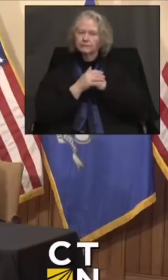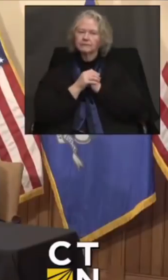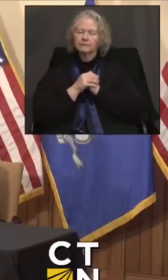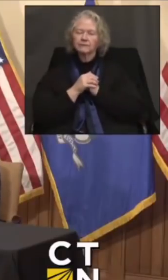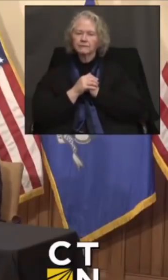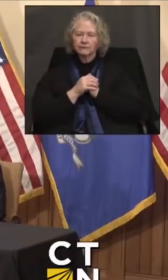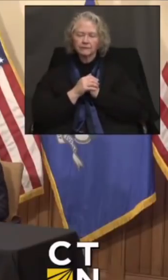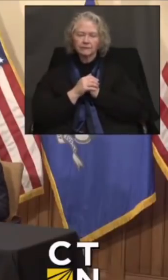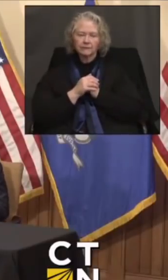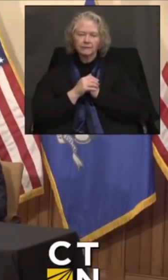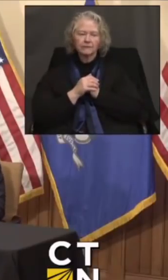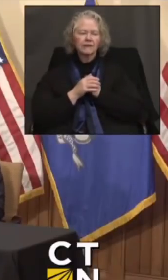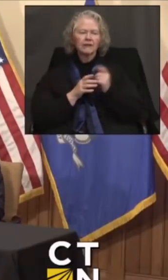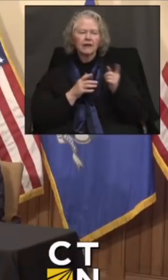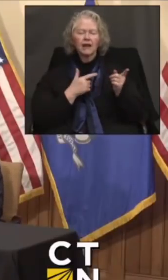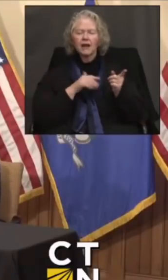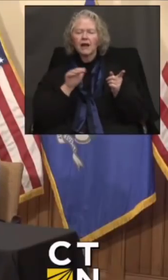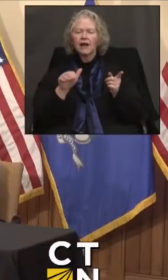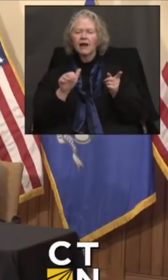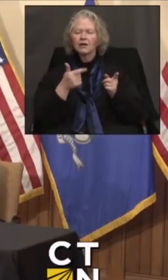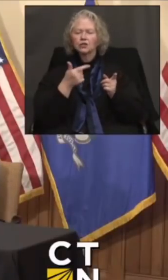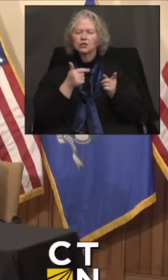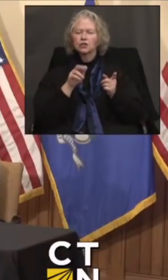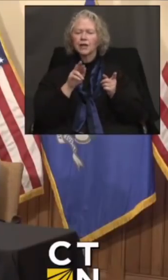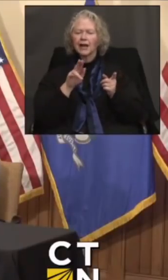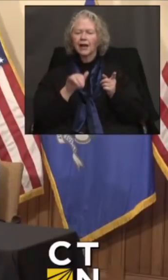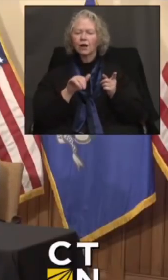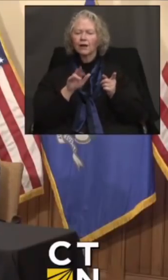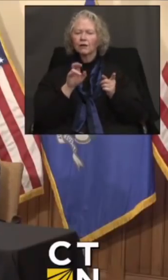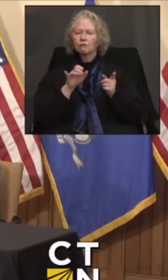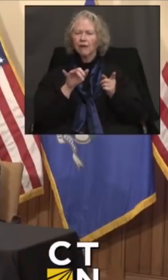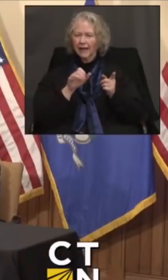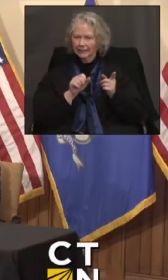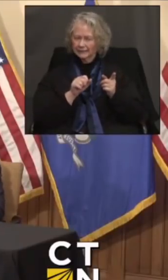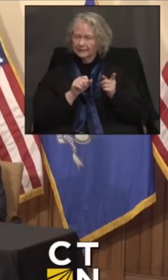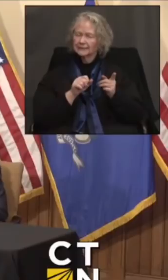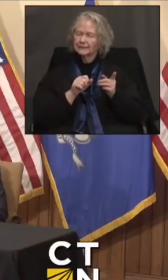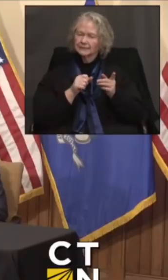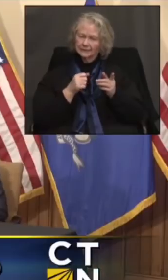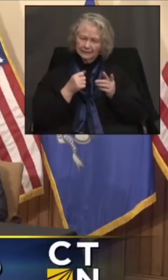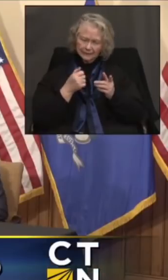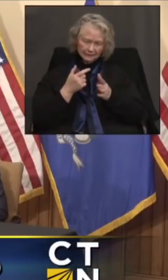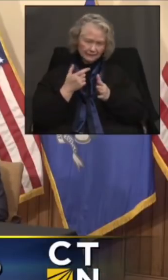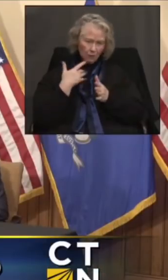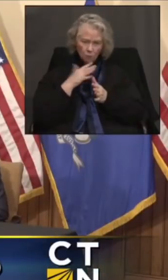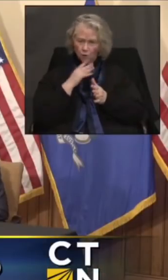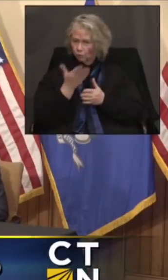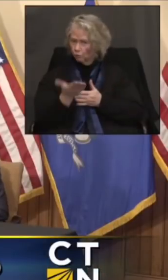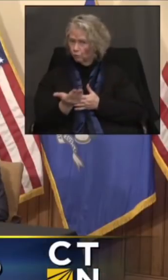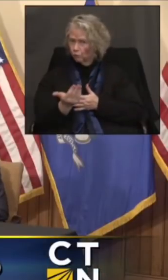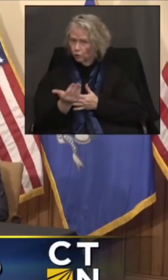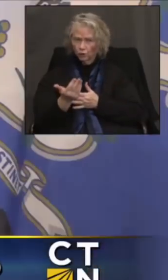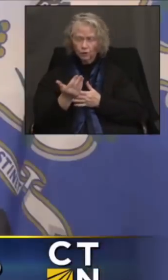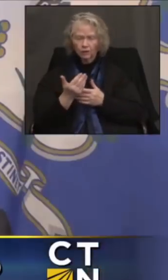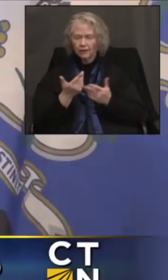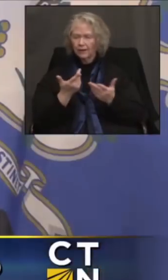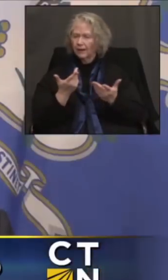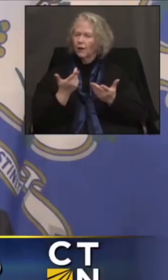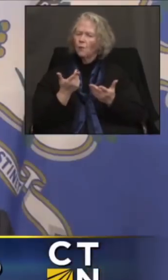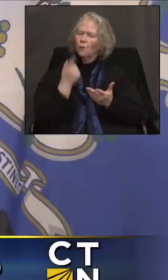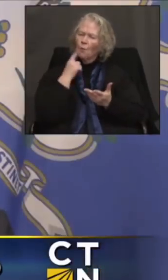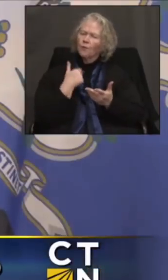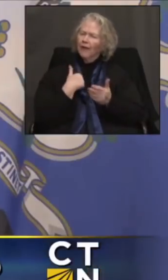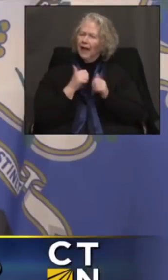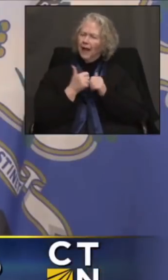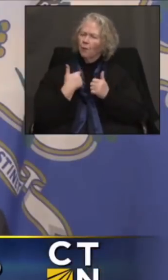Reyes, if you're there, if I could just ask Jerry Reyes, talking about trusted advocates and breaking down barriers, what could we be doing